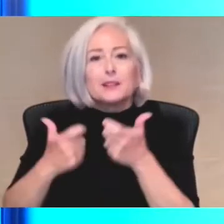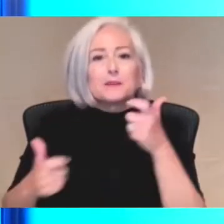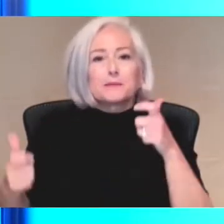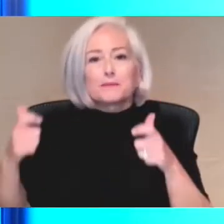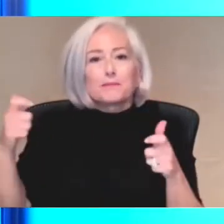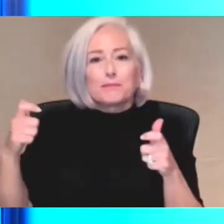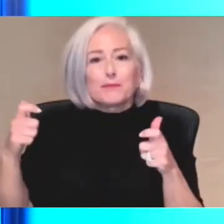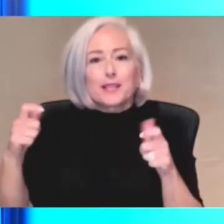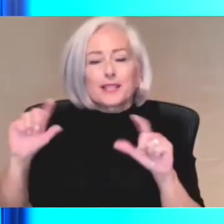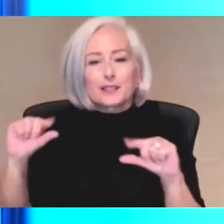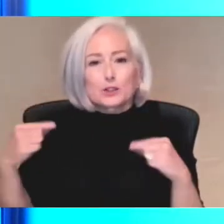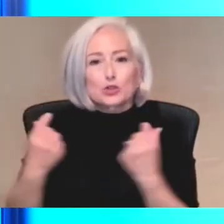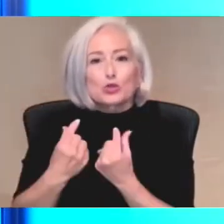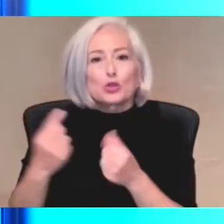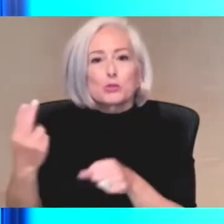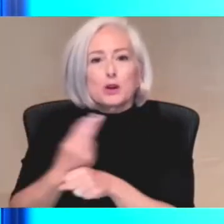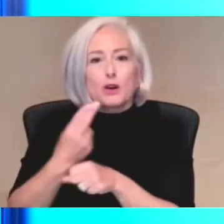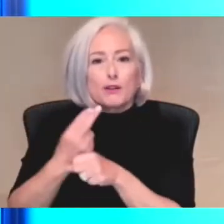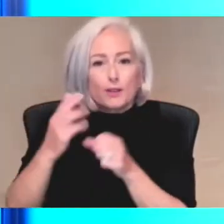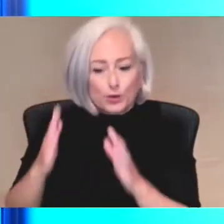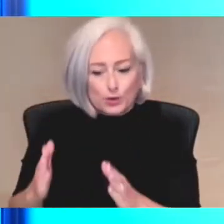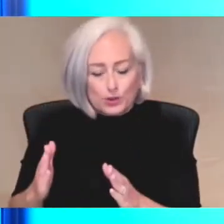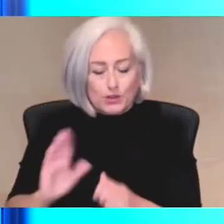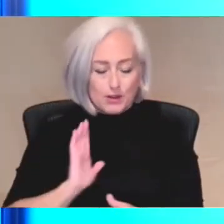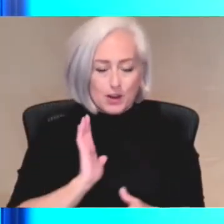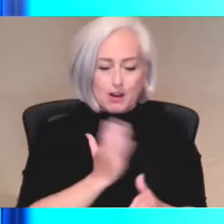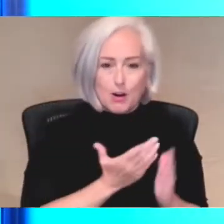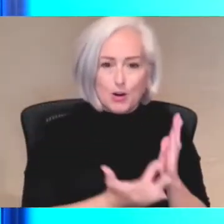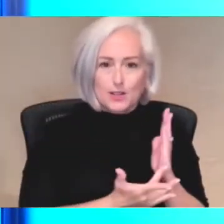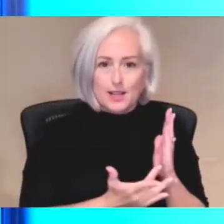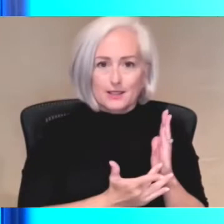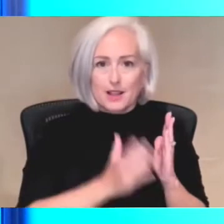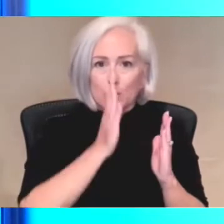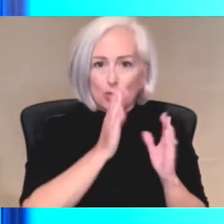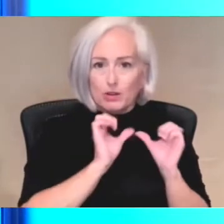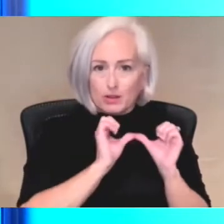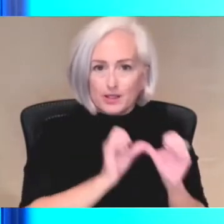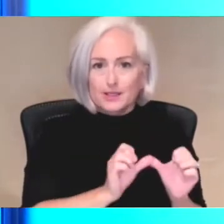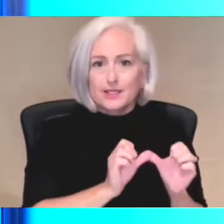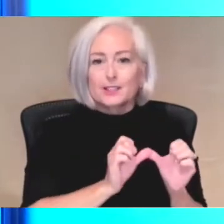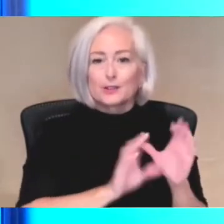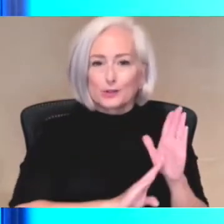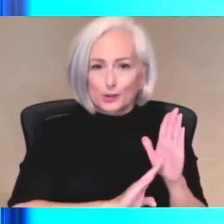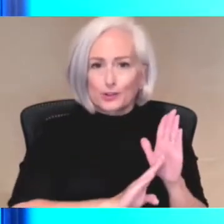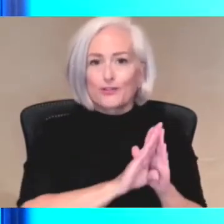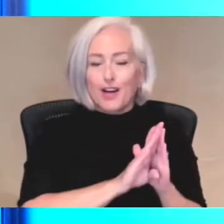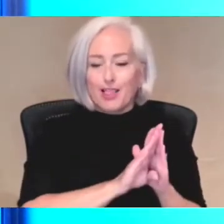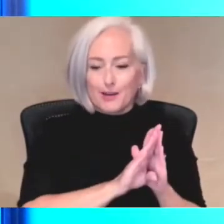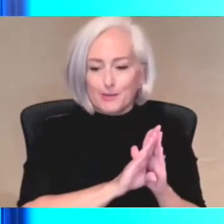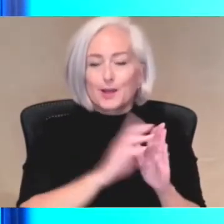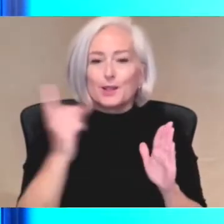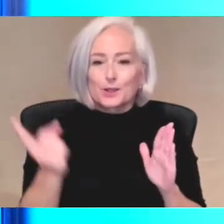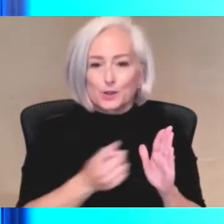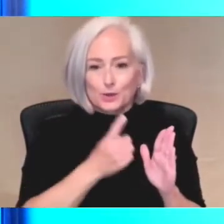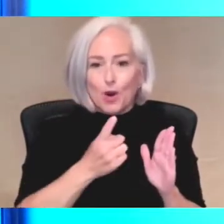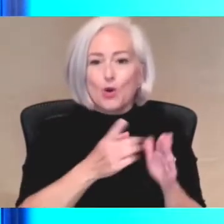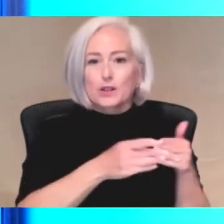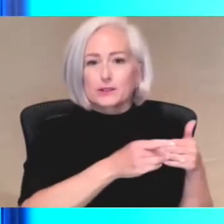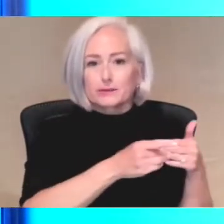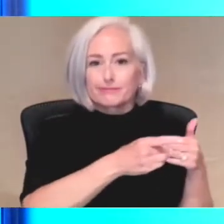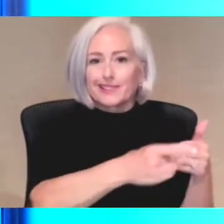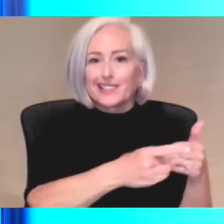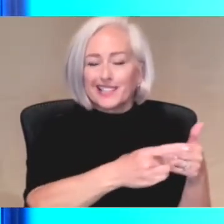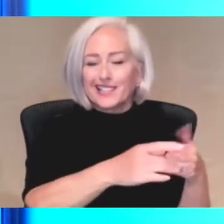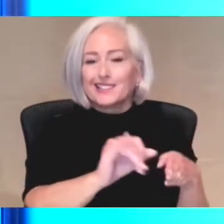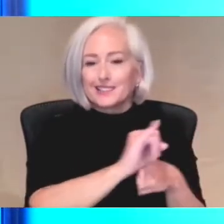we will continue to evolve our technology to remain at the forefront. I think there'll continue to be improvements in terms of